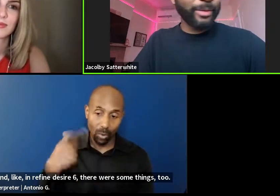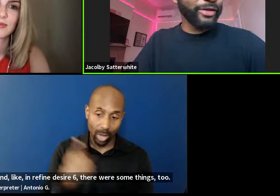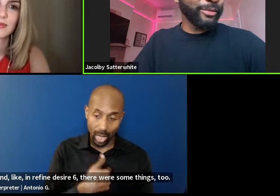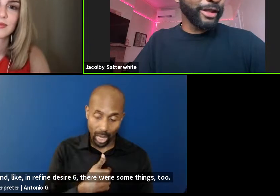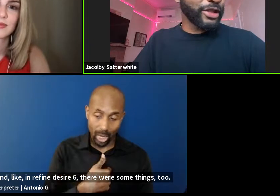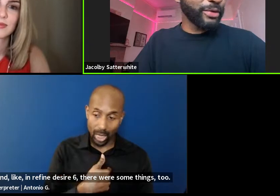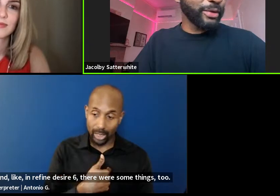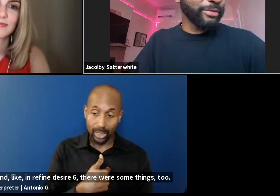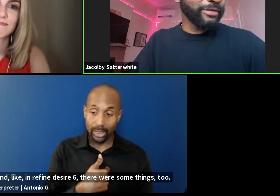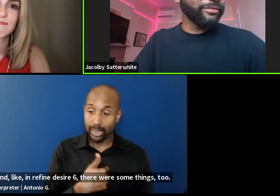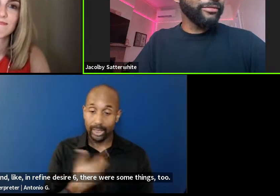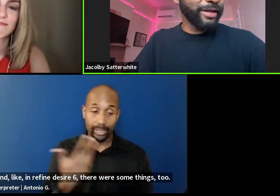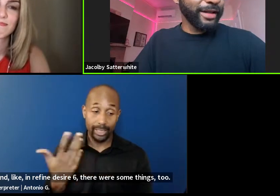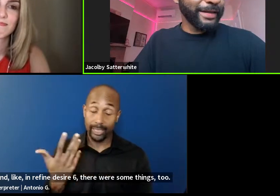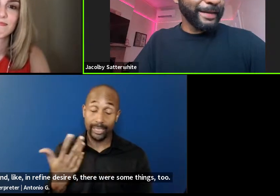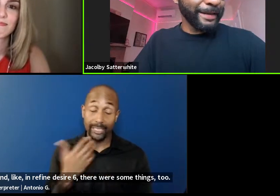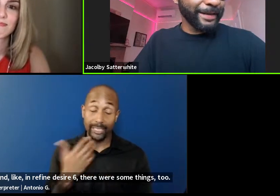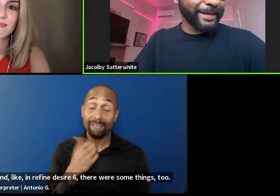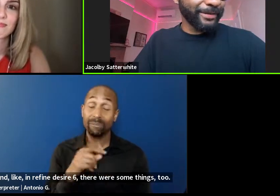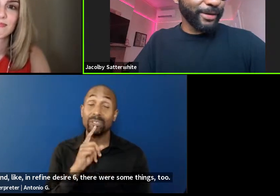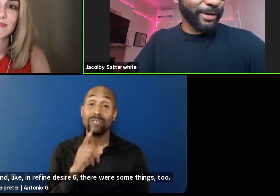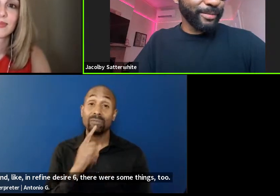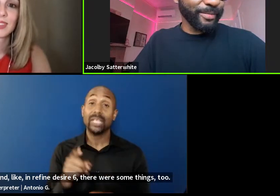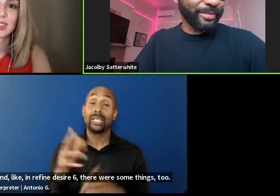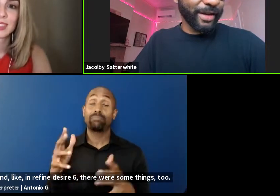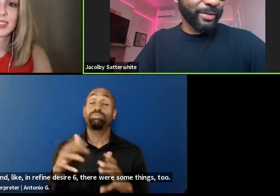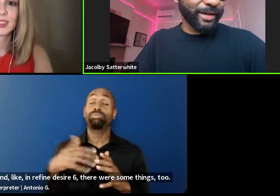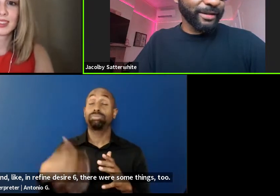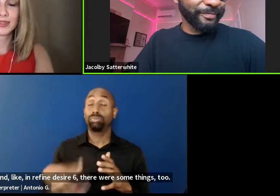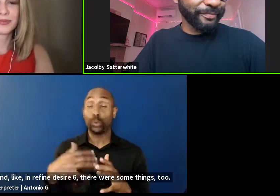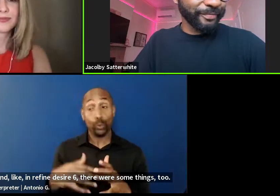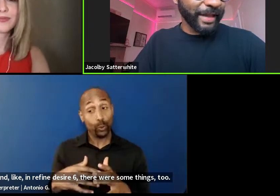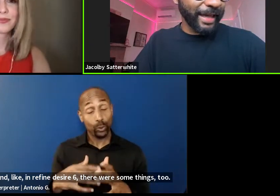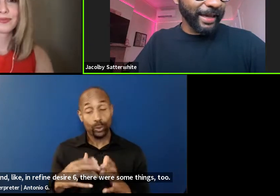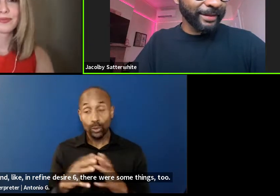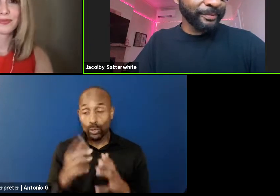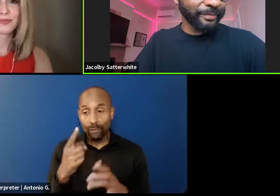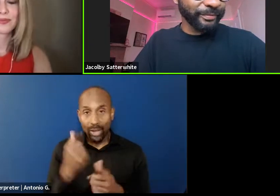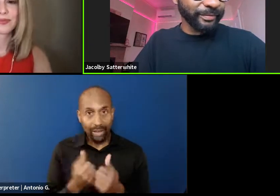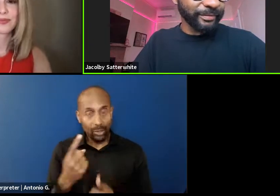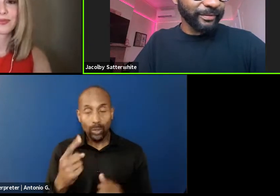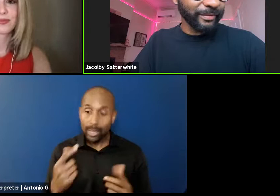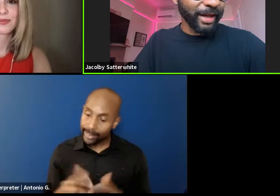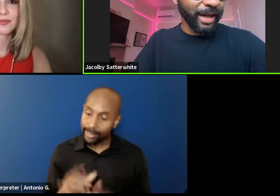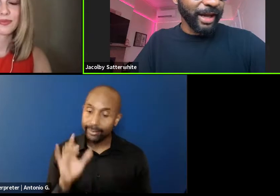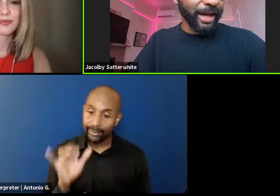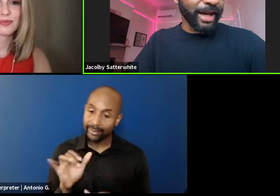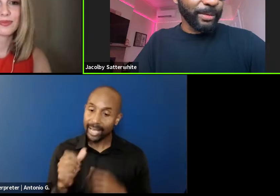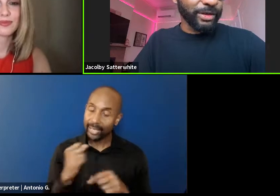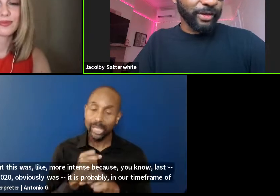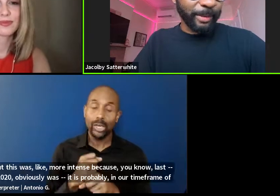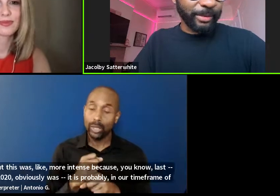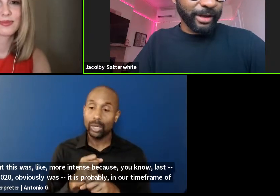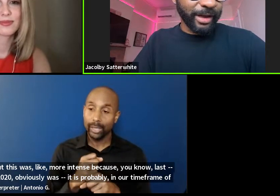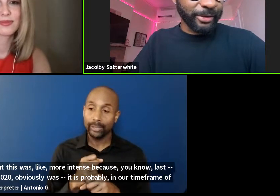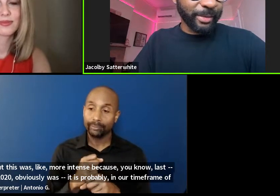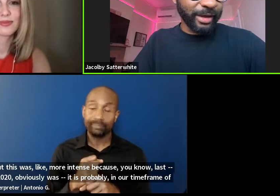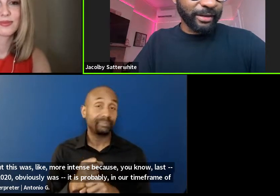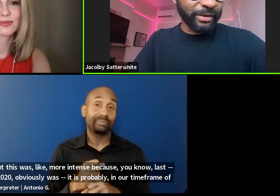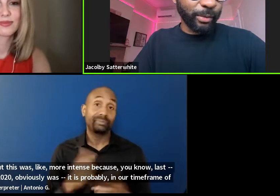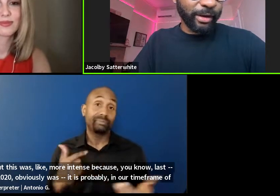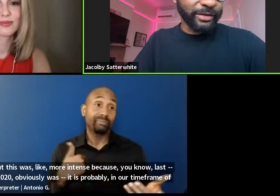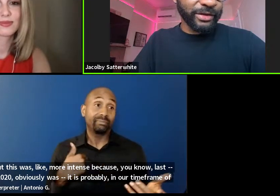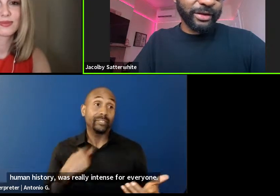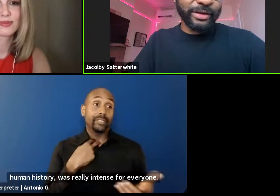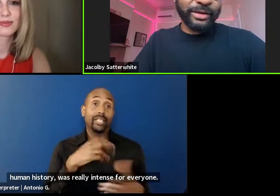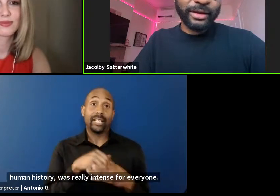time frame of human history was really intense for everyone. And I was trapped in a house